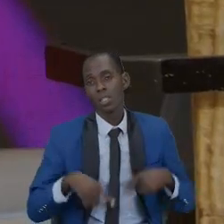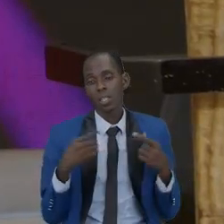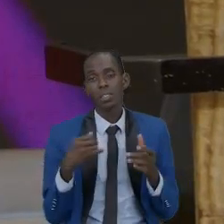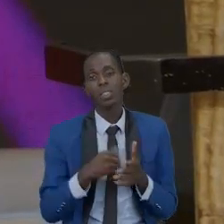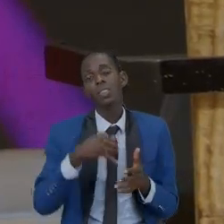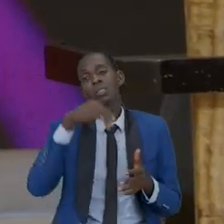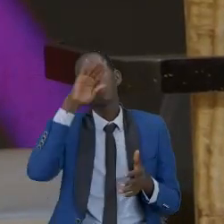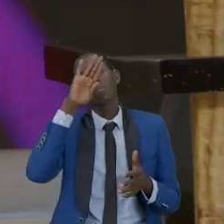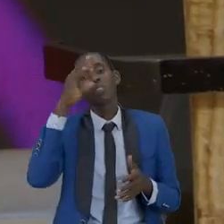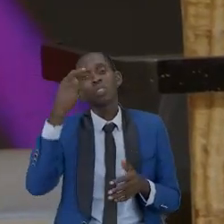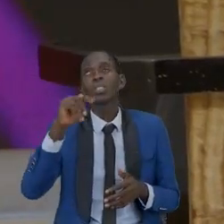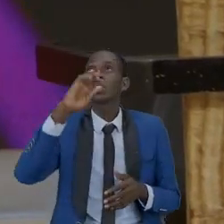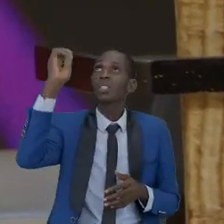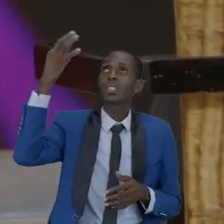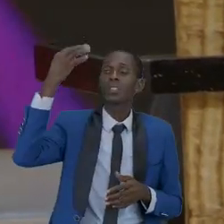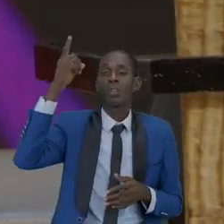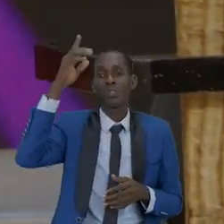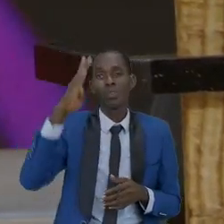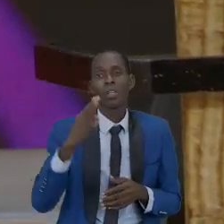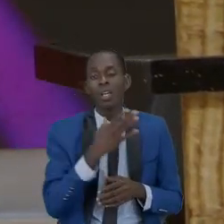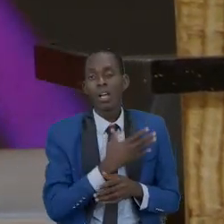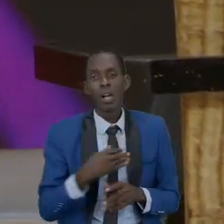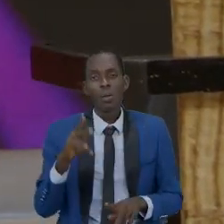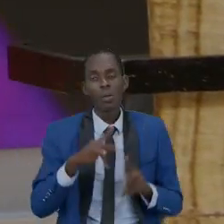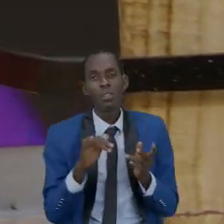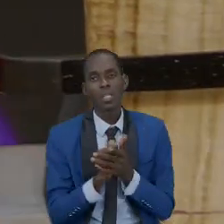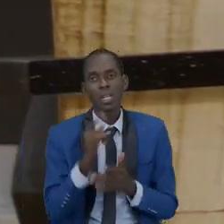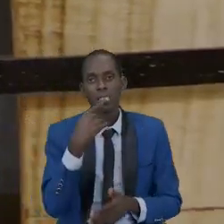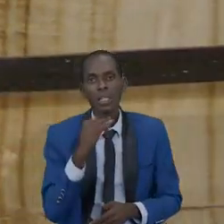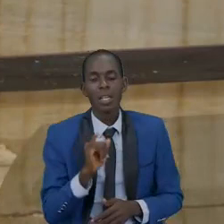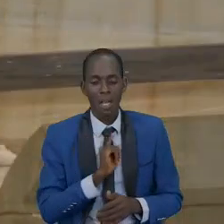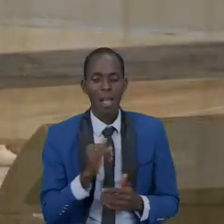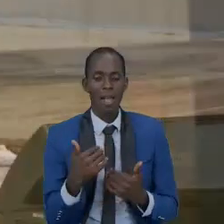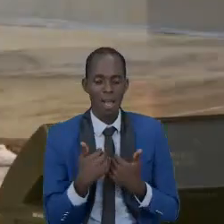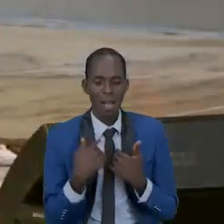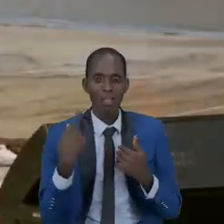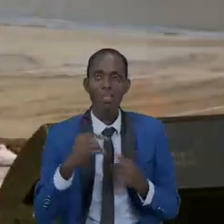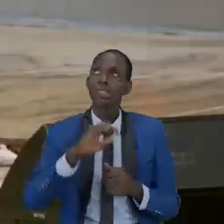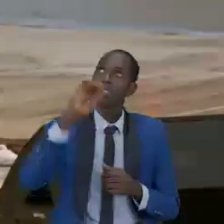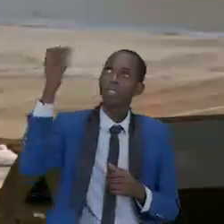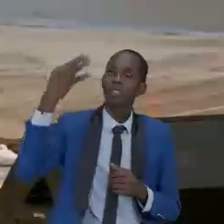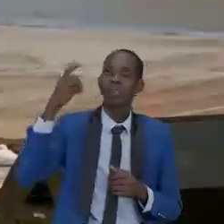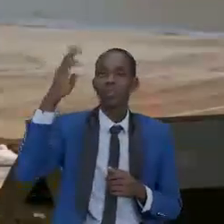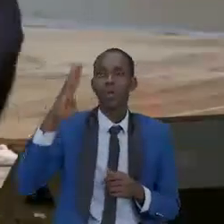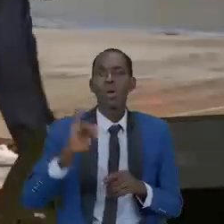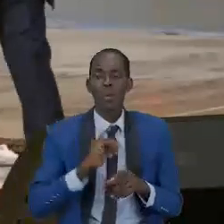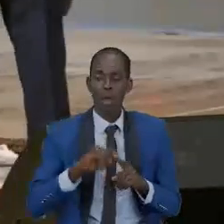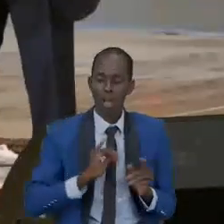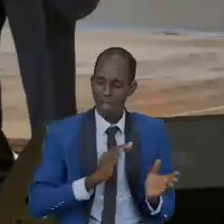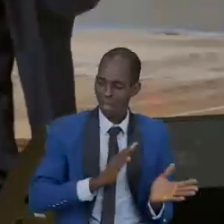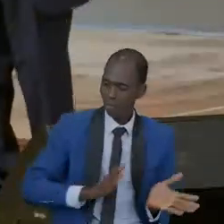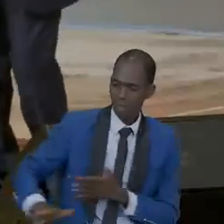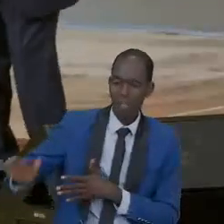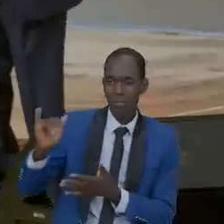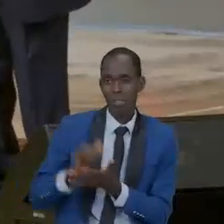the grace of God. And those who say, I have the grace of God, but I leave the grace of God